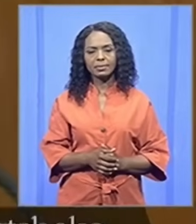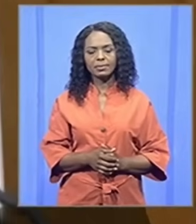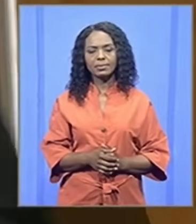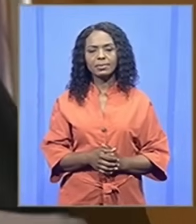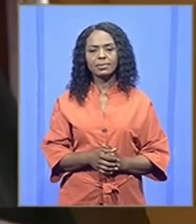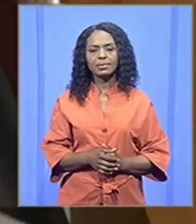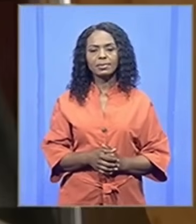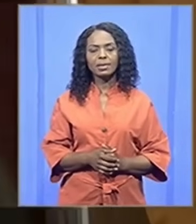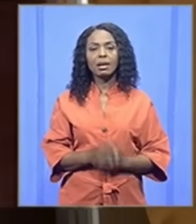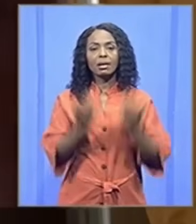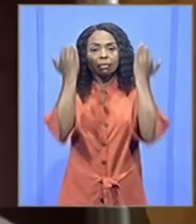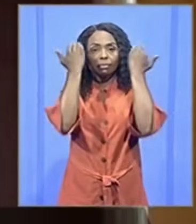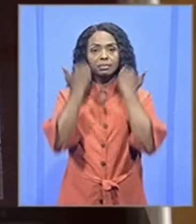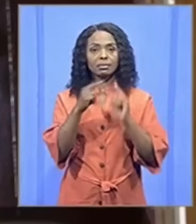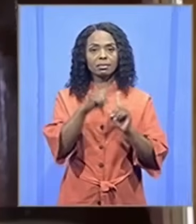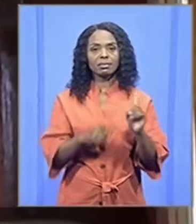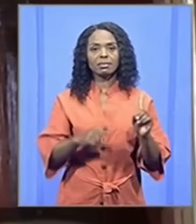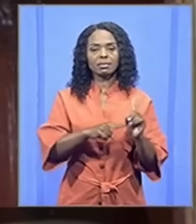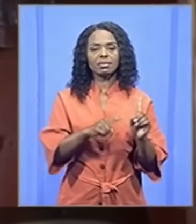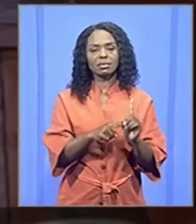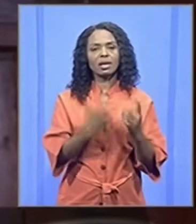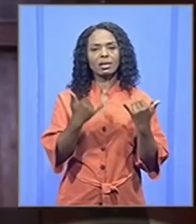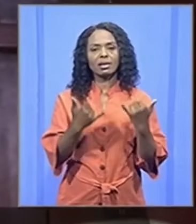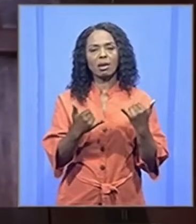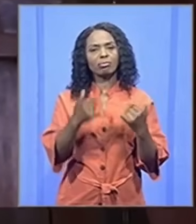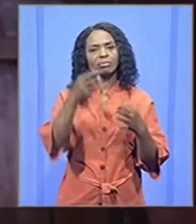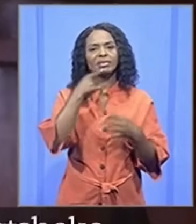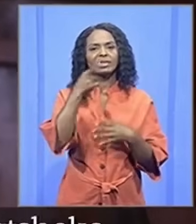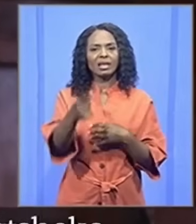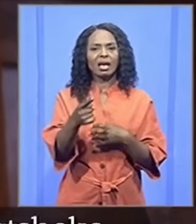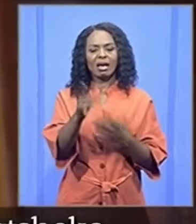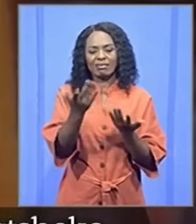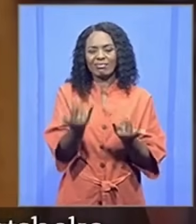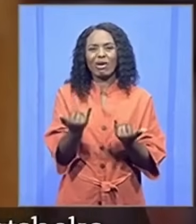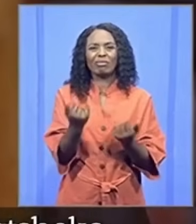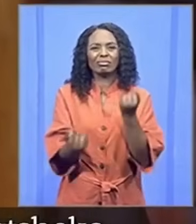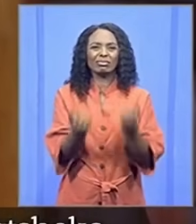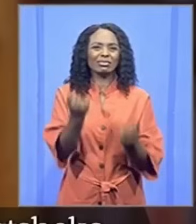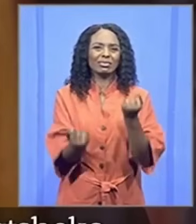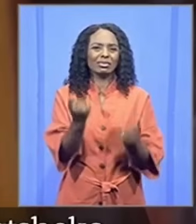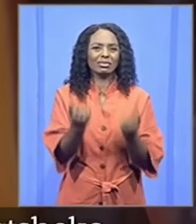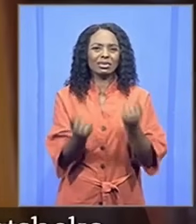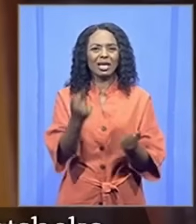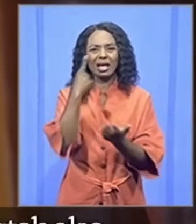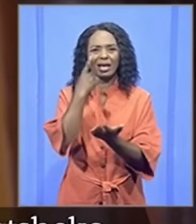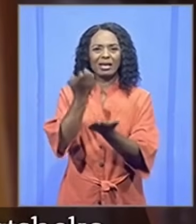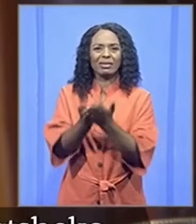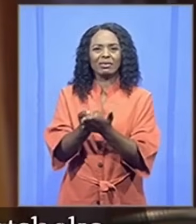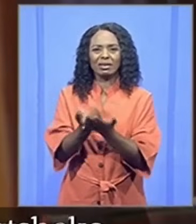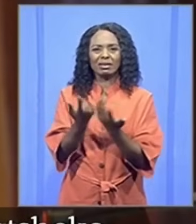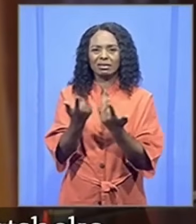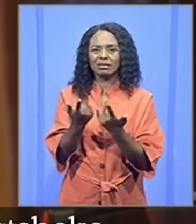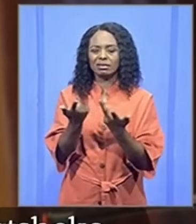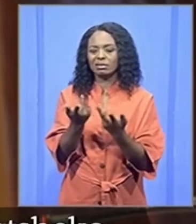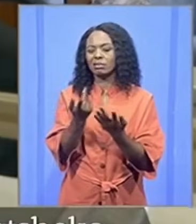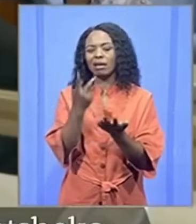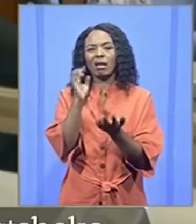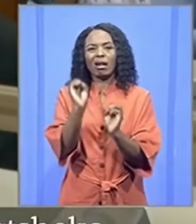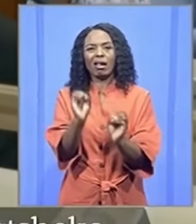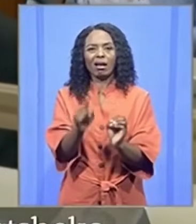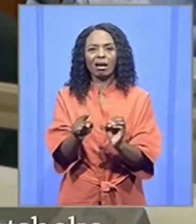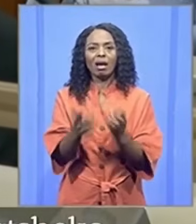Magistrata Toinette Olivier a re ga go lebaka la gore kgetse e tshwanetse go sekwa ka ntlha ya bosupi jo bo rebotsweng. Magistrata o dumela